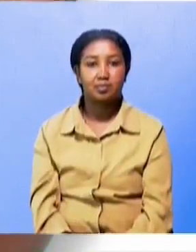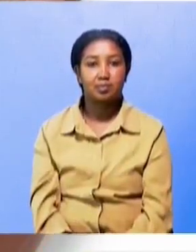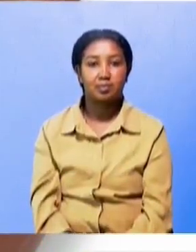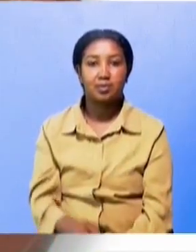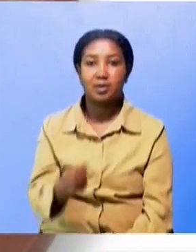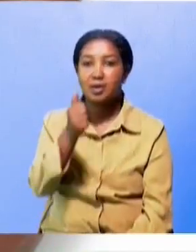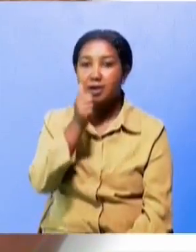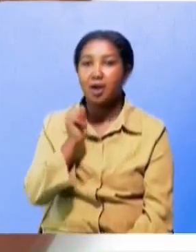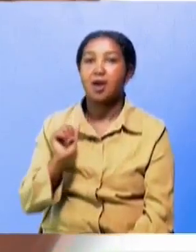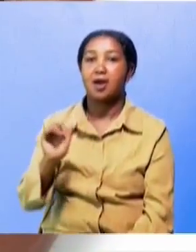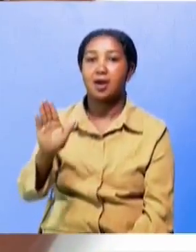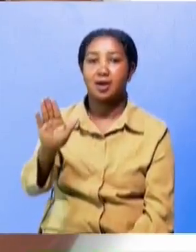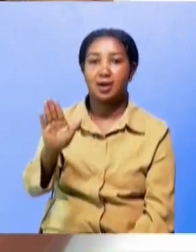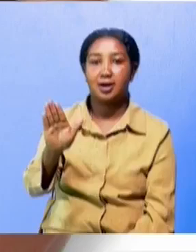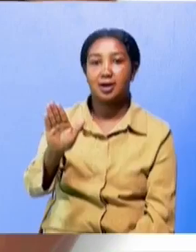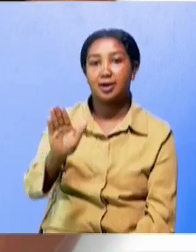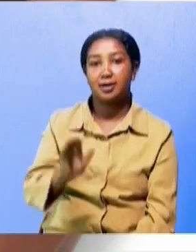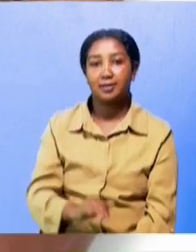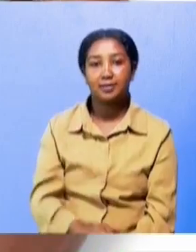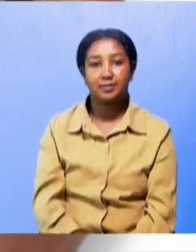her